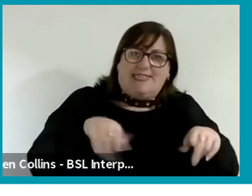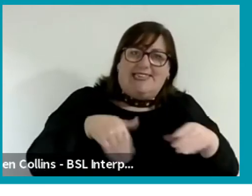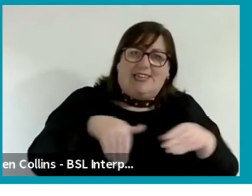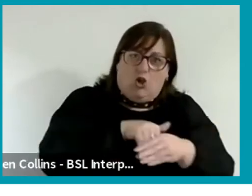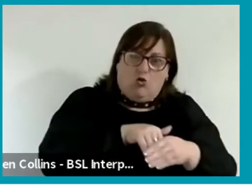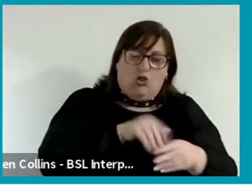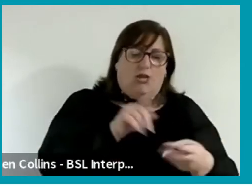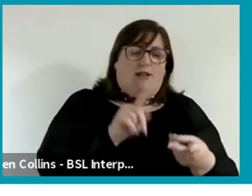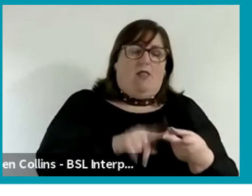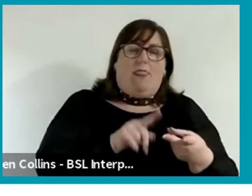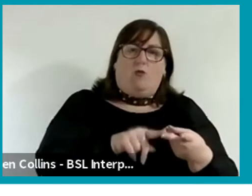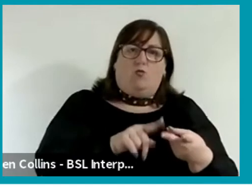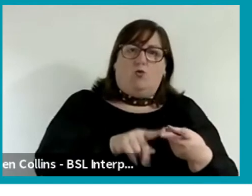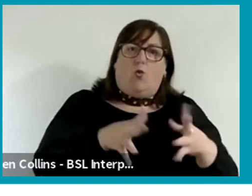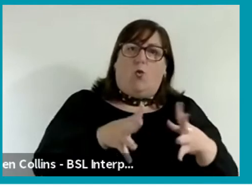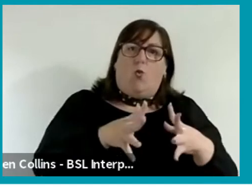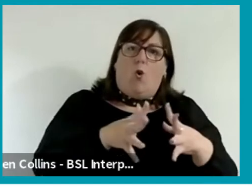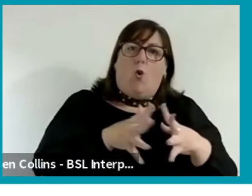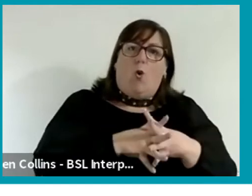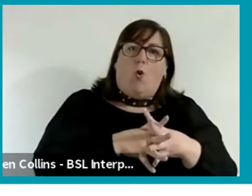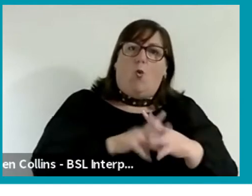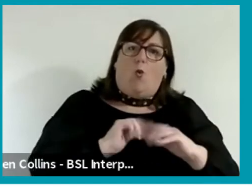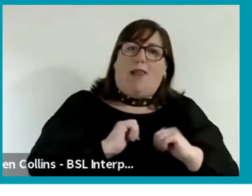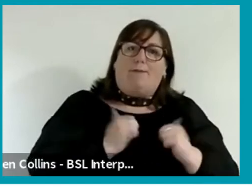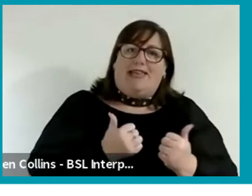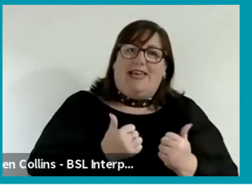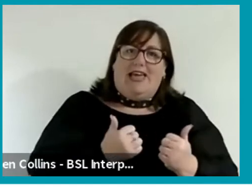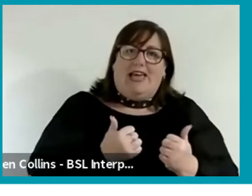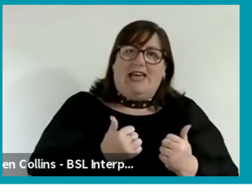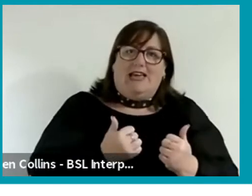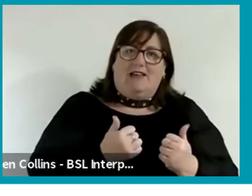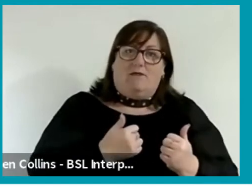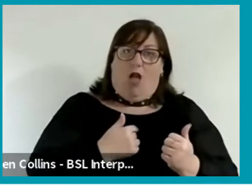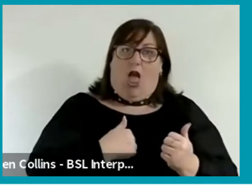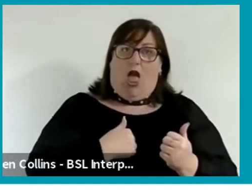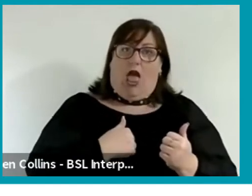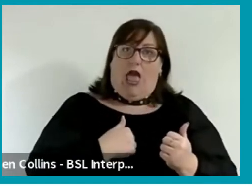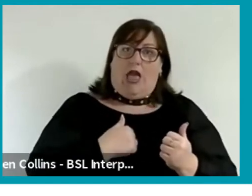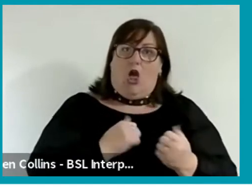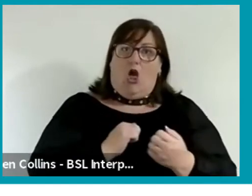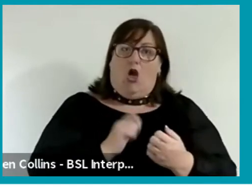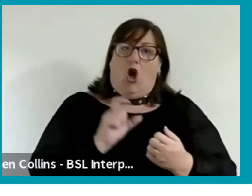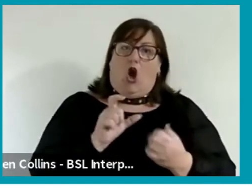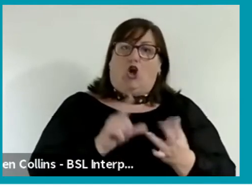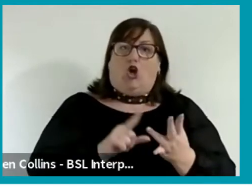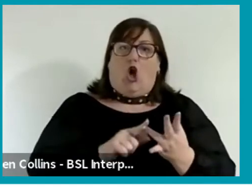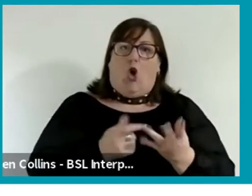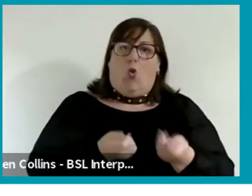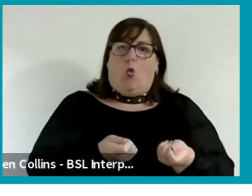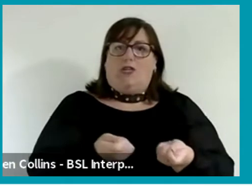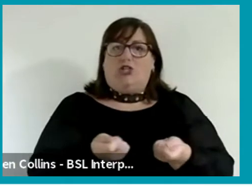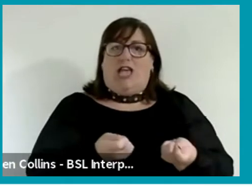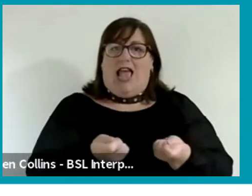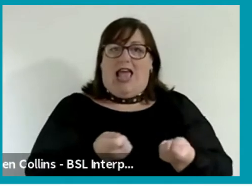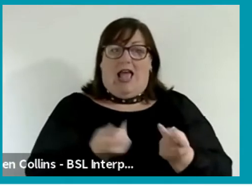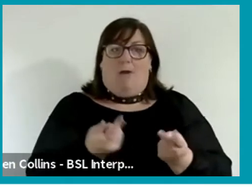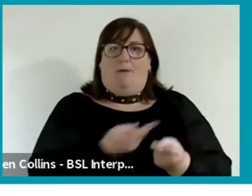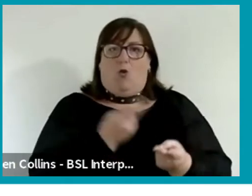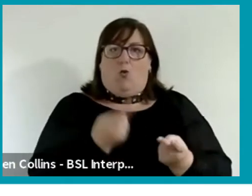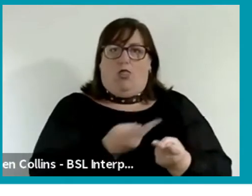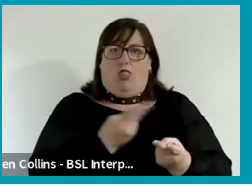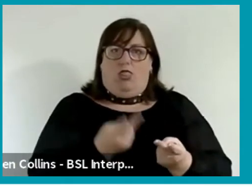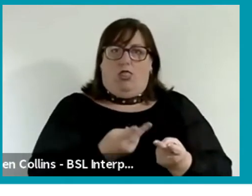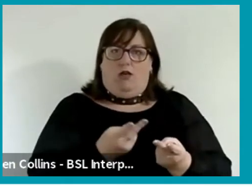well-being matters. I co-chair both of them, and they're made up of colleagues across the business from different